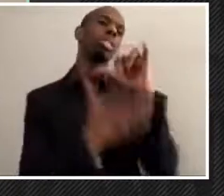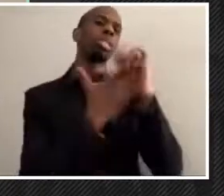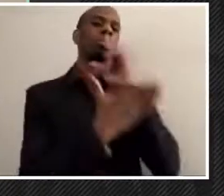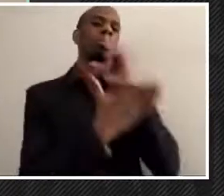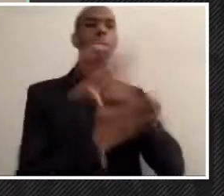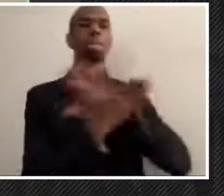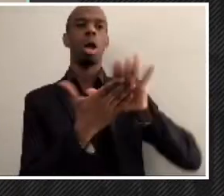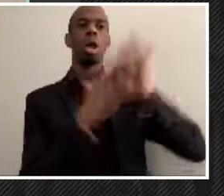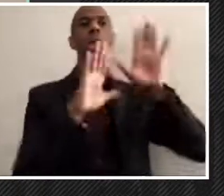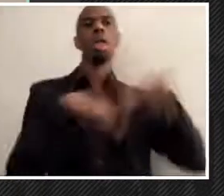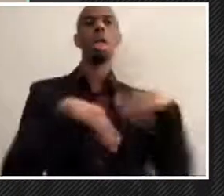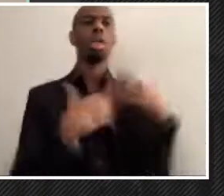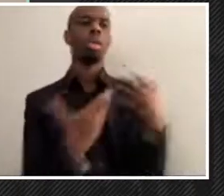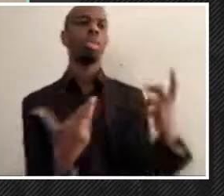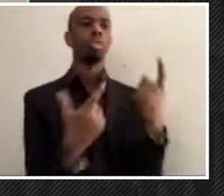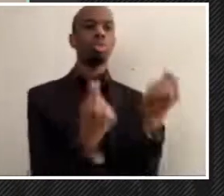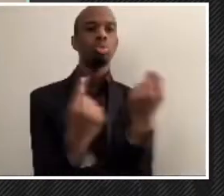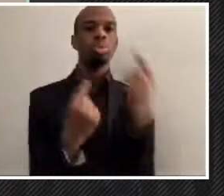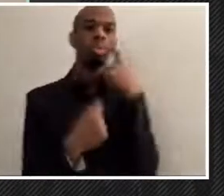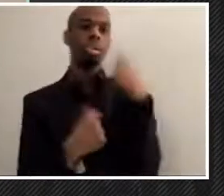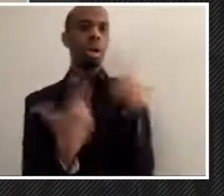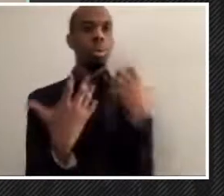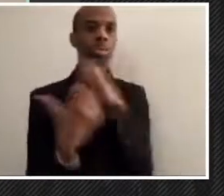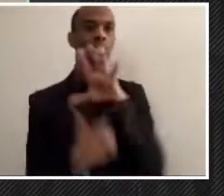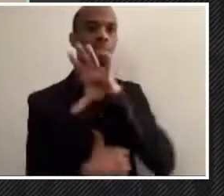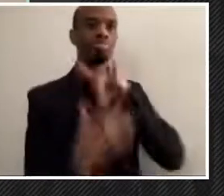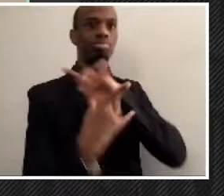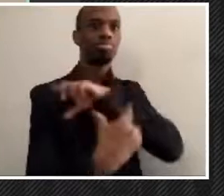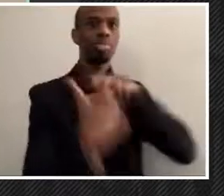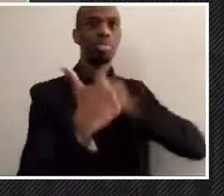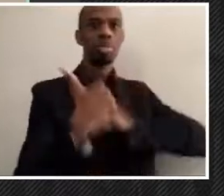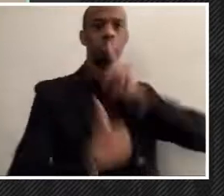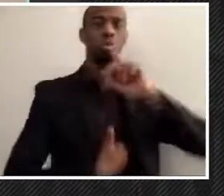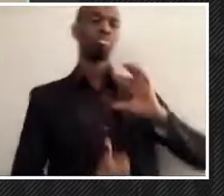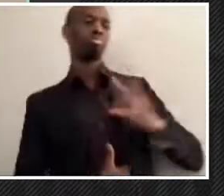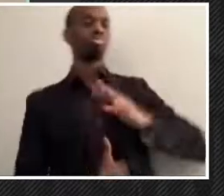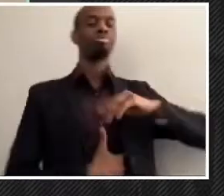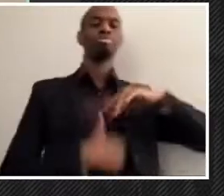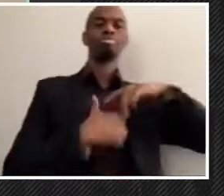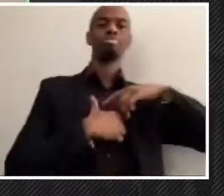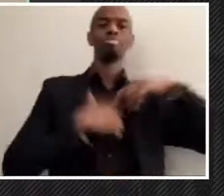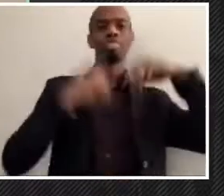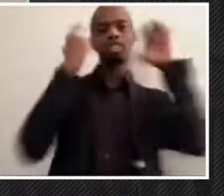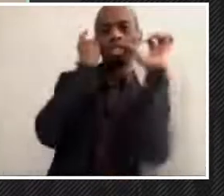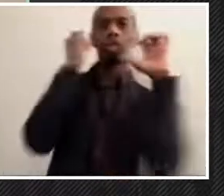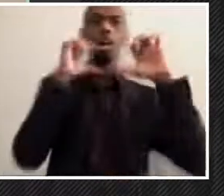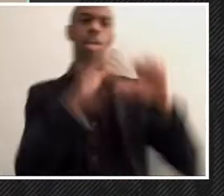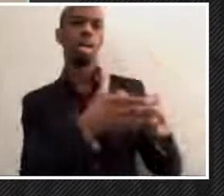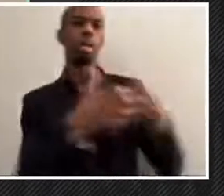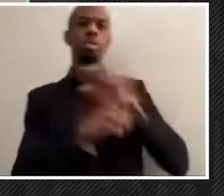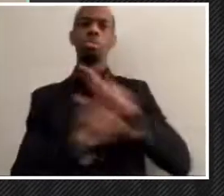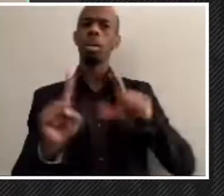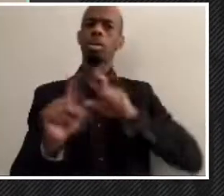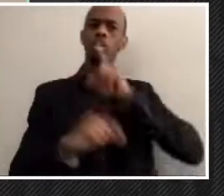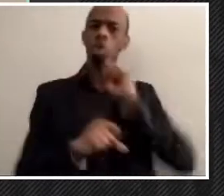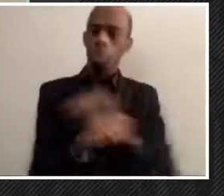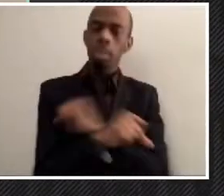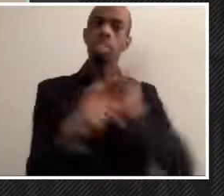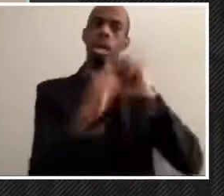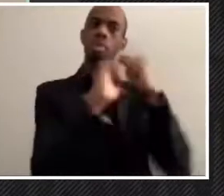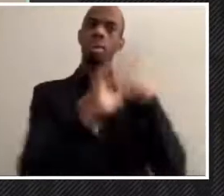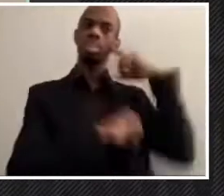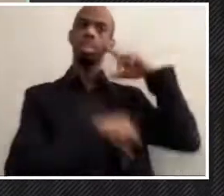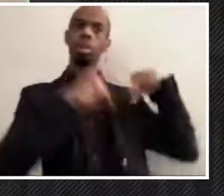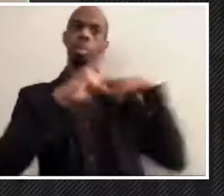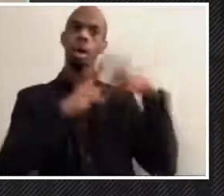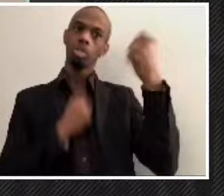it's cool, because I want to be a part of a clique, but how can I truly progress as a person if I'm not thinking about my own community, the folks who look like me?